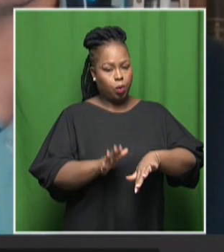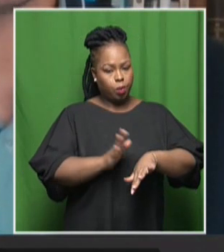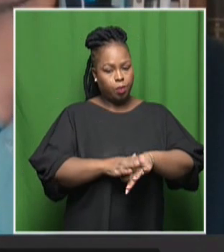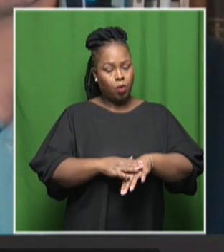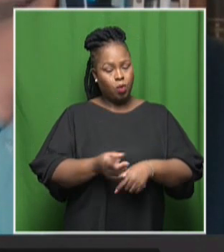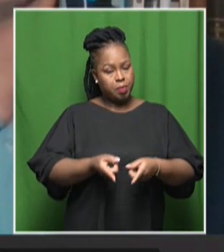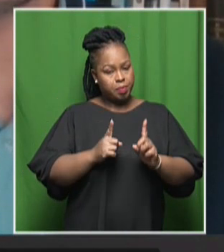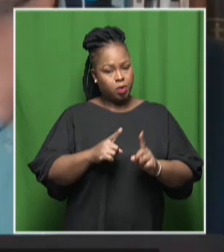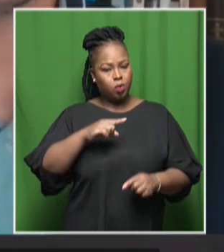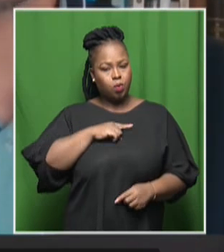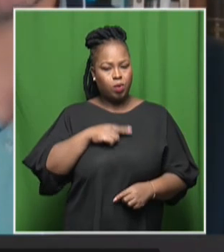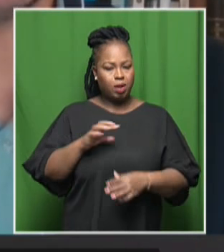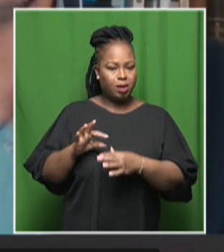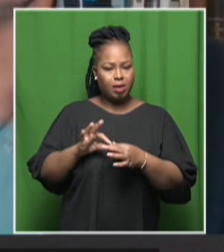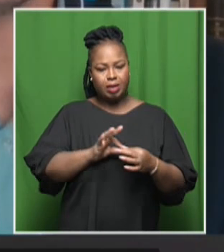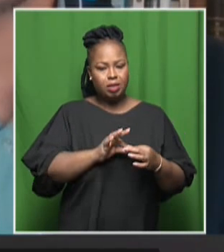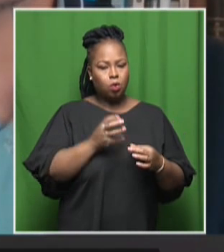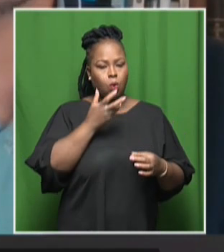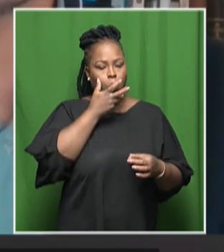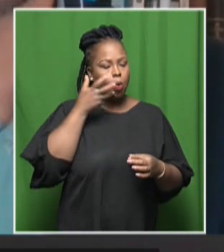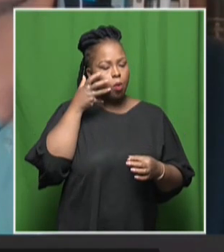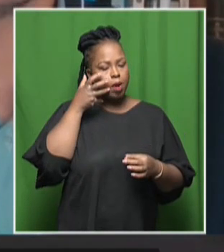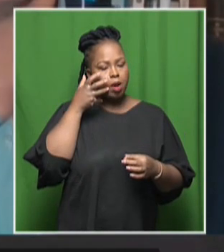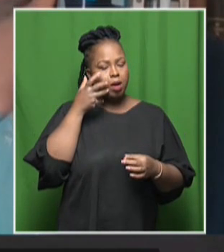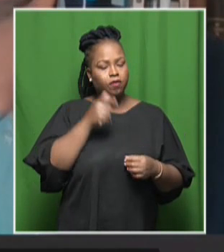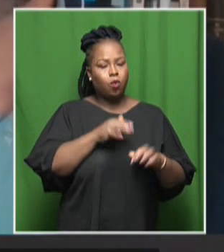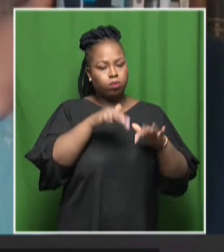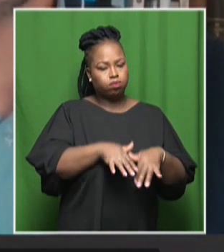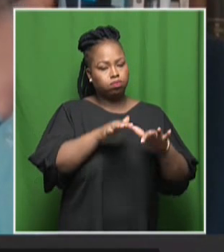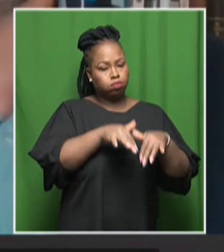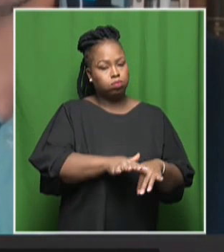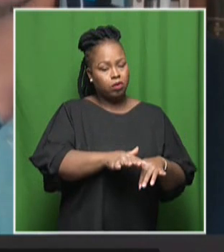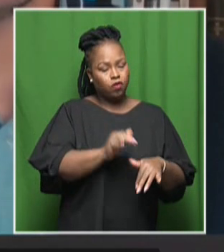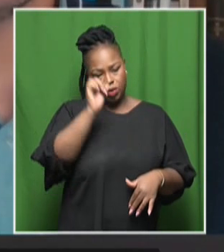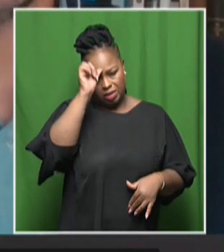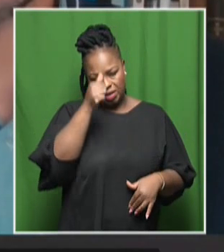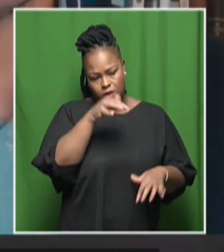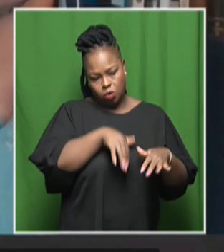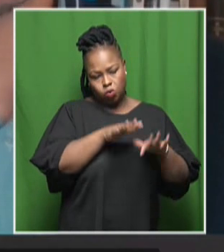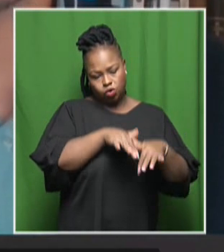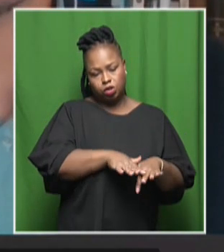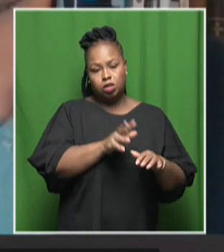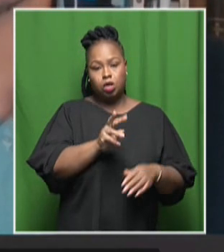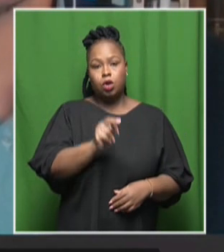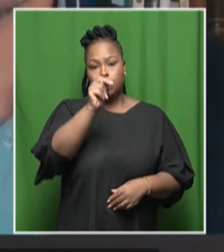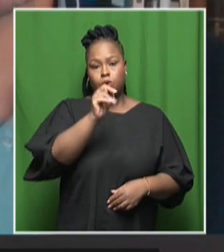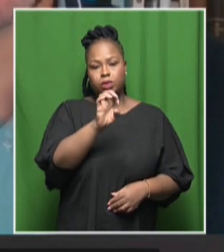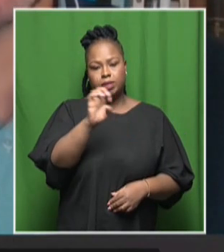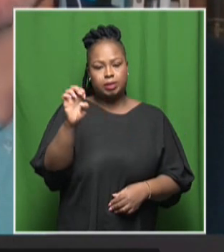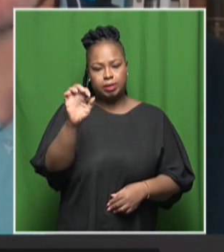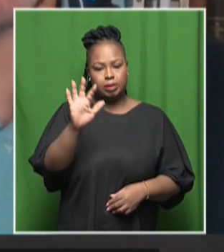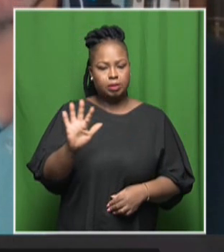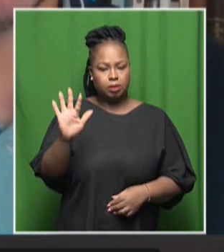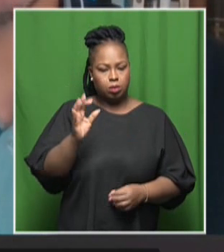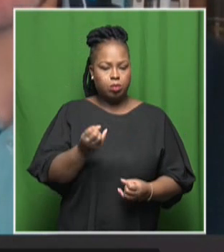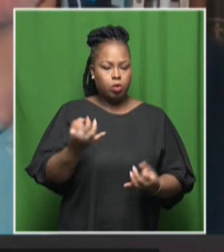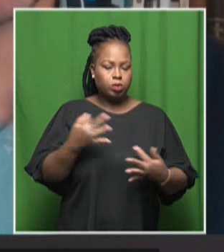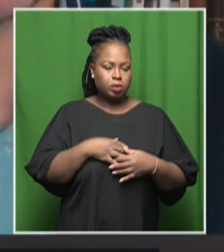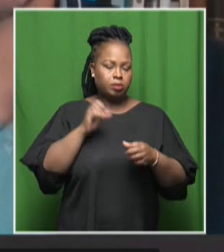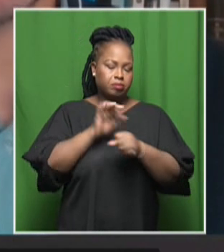I've explained, because they are linked to this warmer Indian Ocean. And they mostly affect the northeastern parts of the